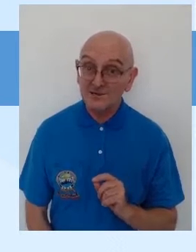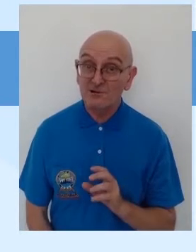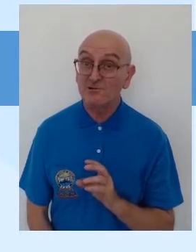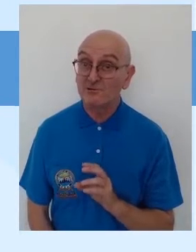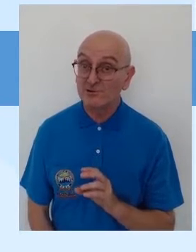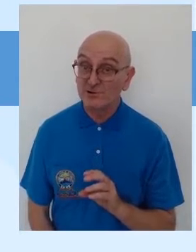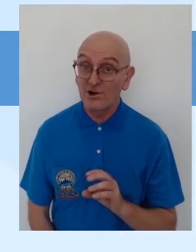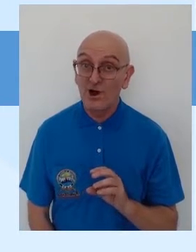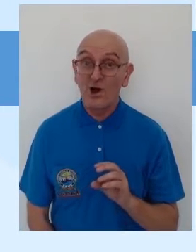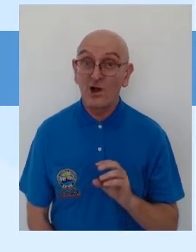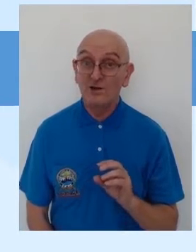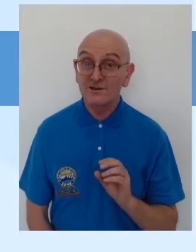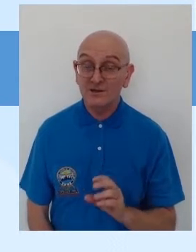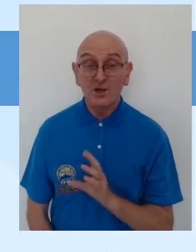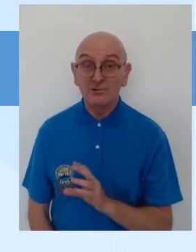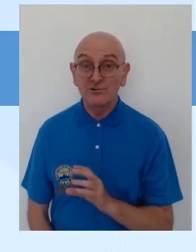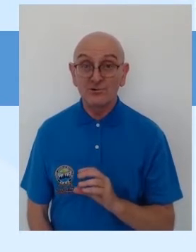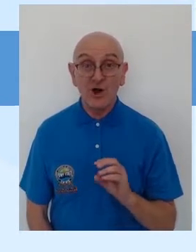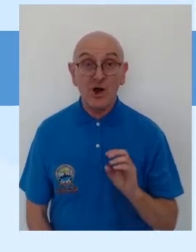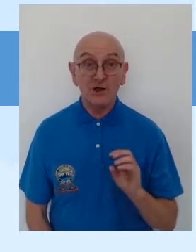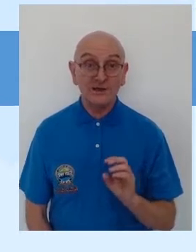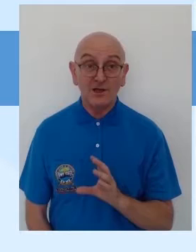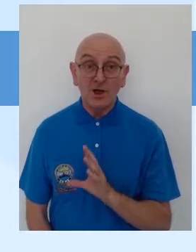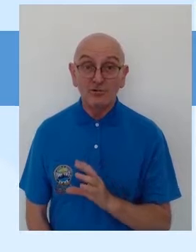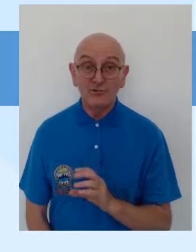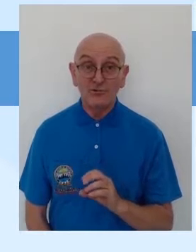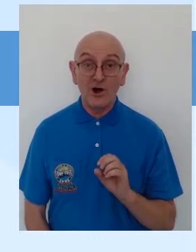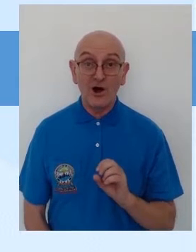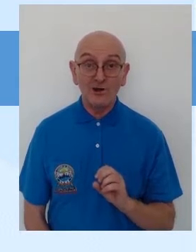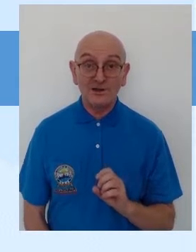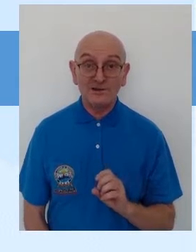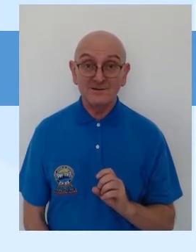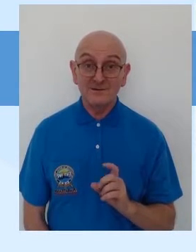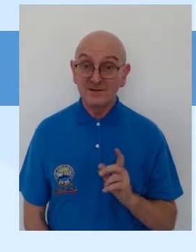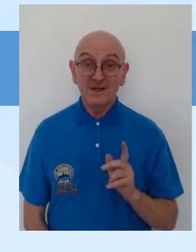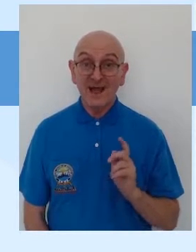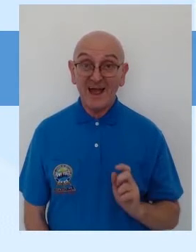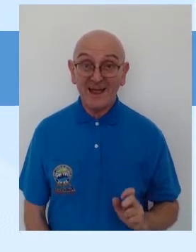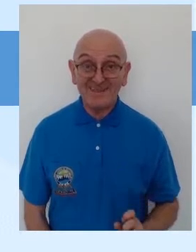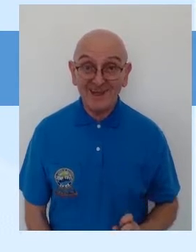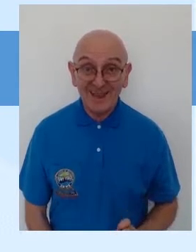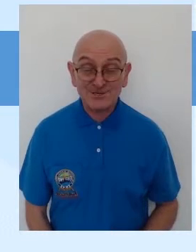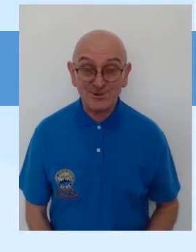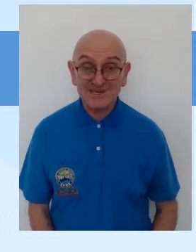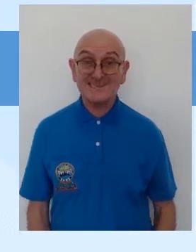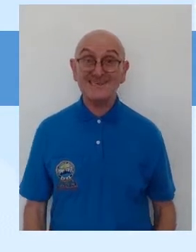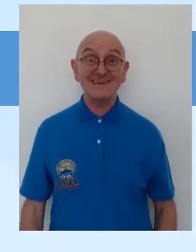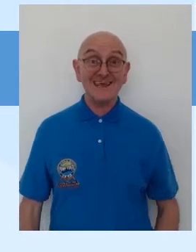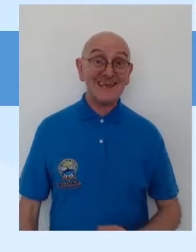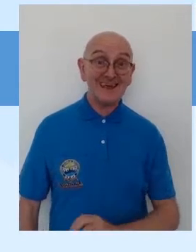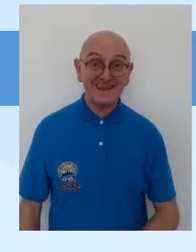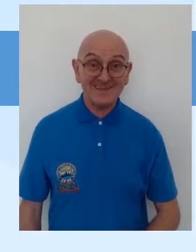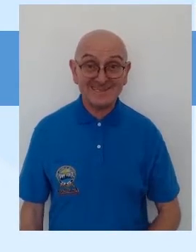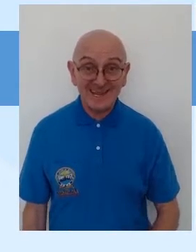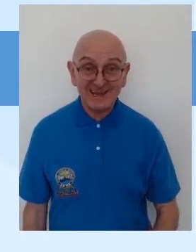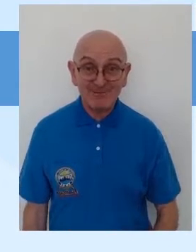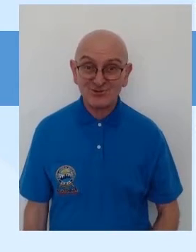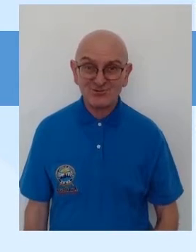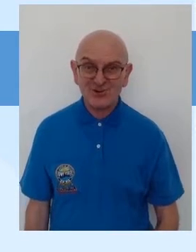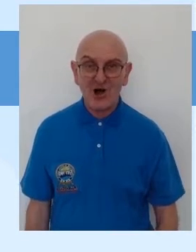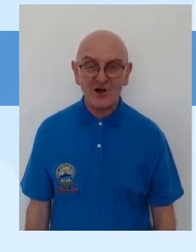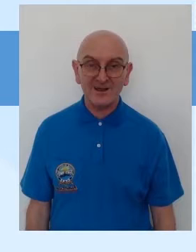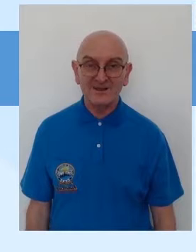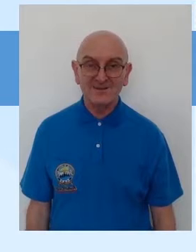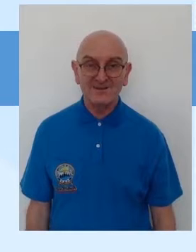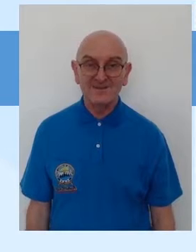Rock, rock, rock, rock. And the last one is nearly the same